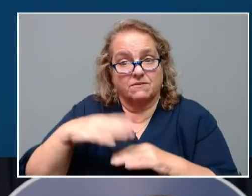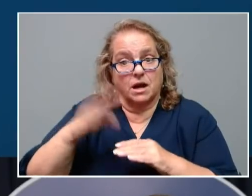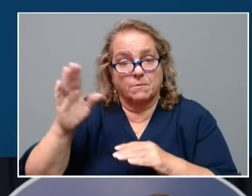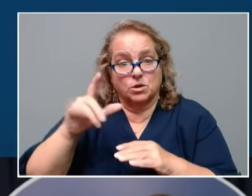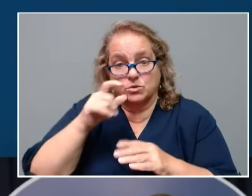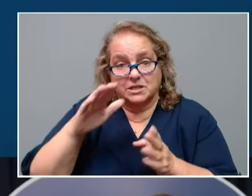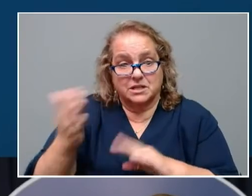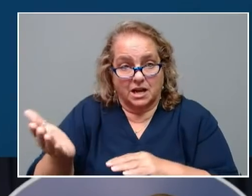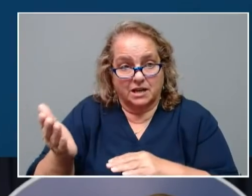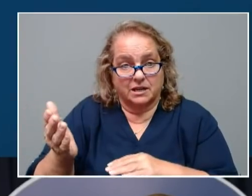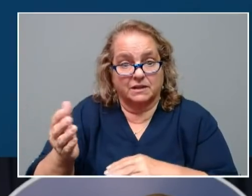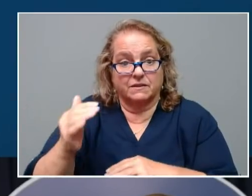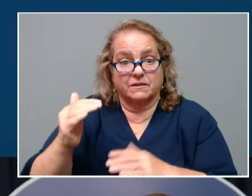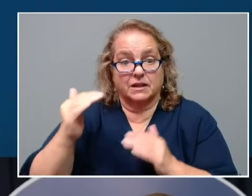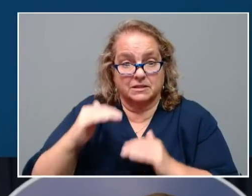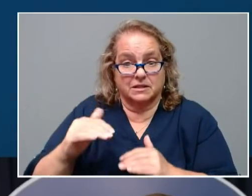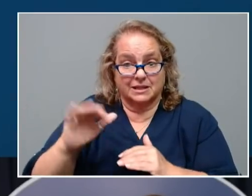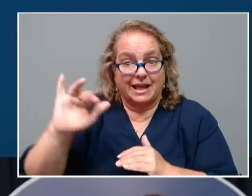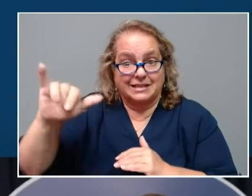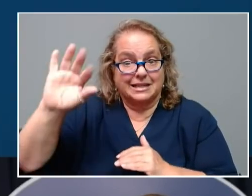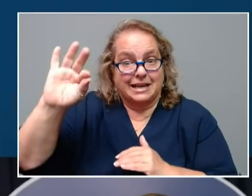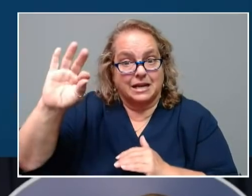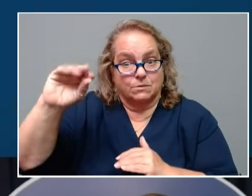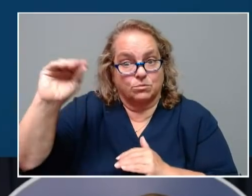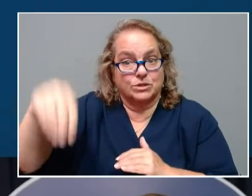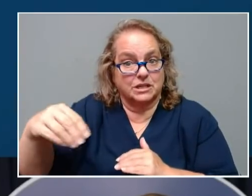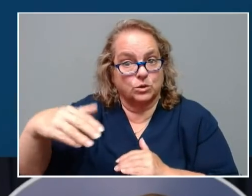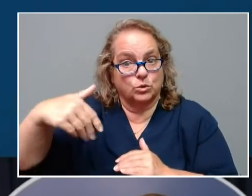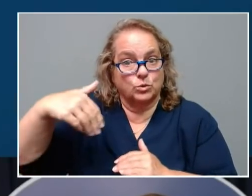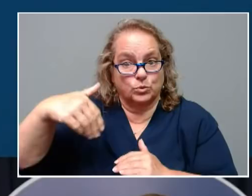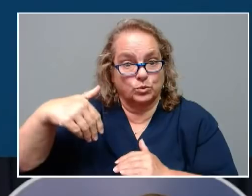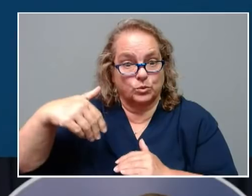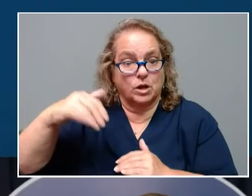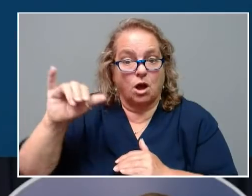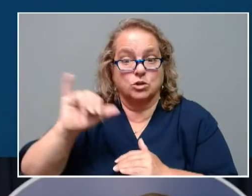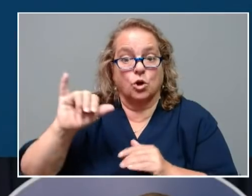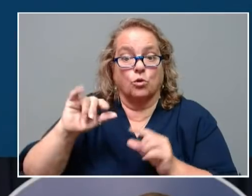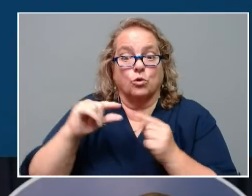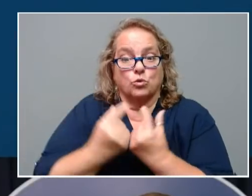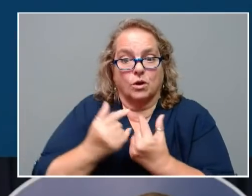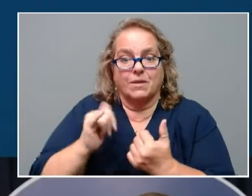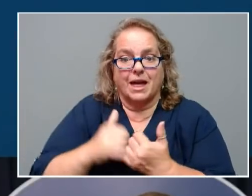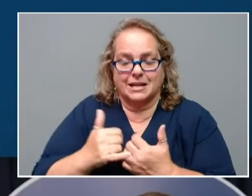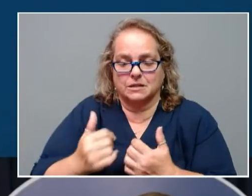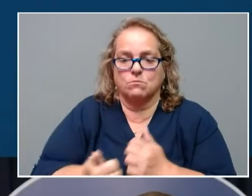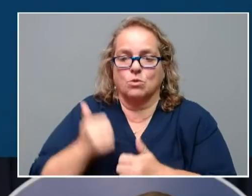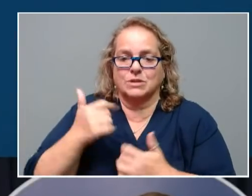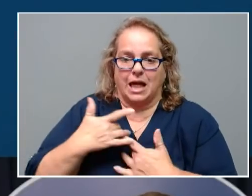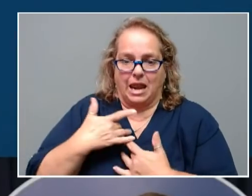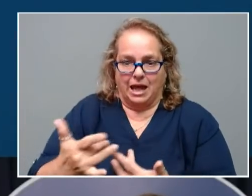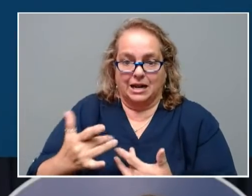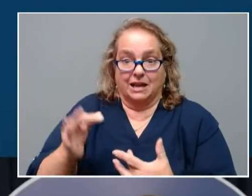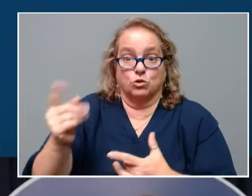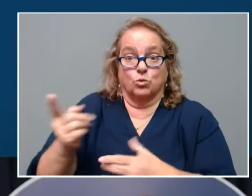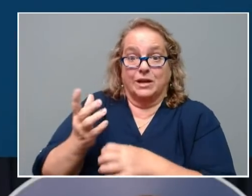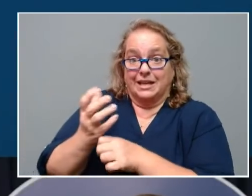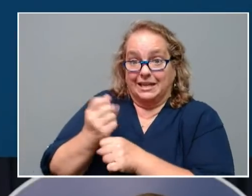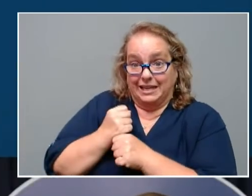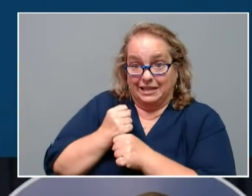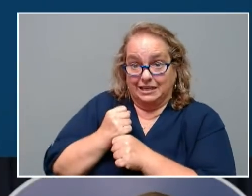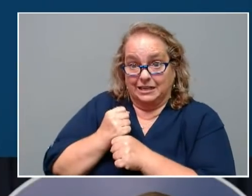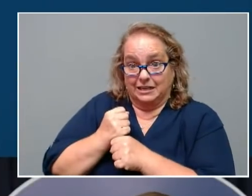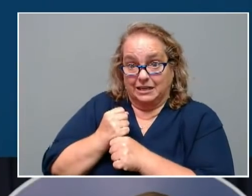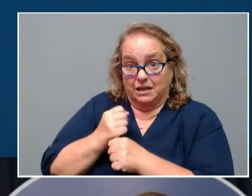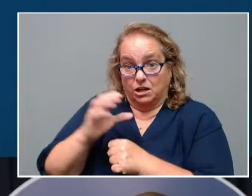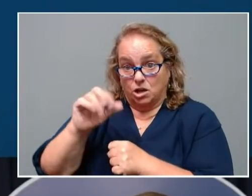the 9%. And also, it's also the group that is likeliest, if they are a breakthrough case, to have